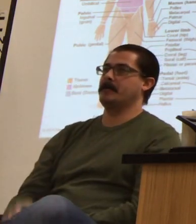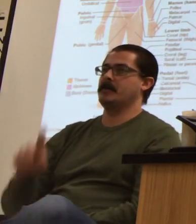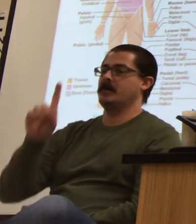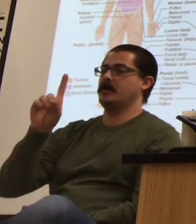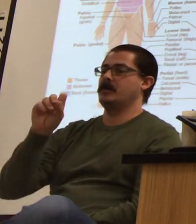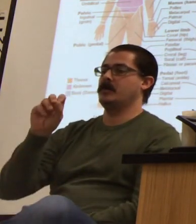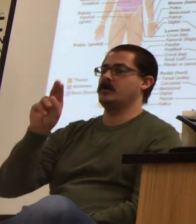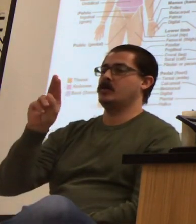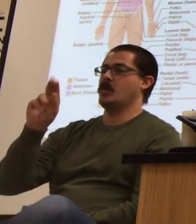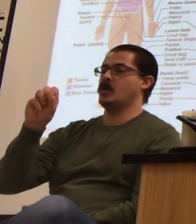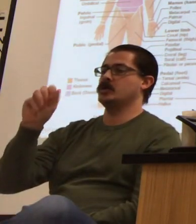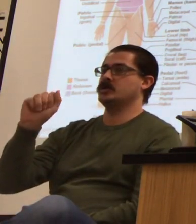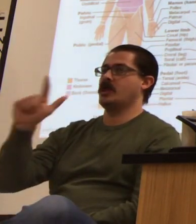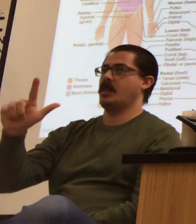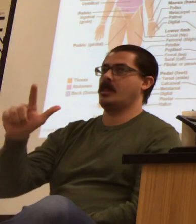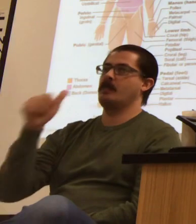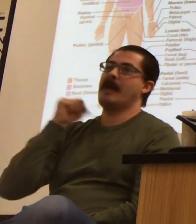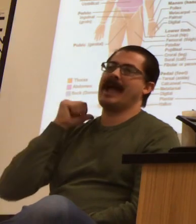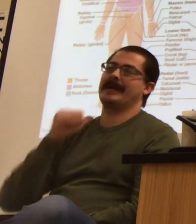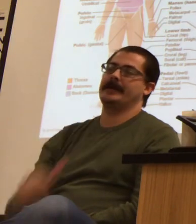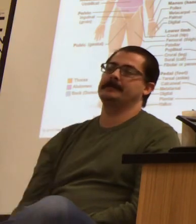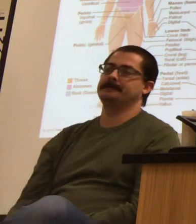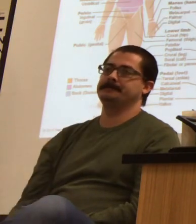The back is dorsal.